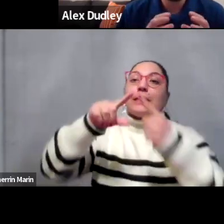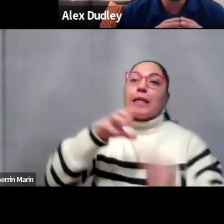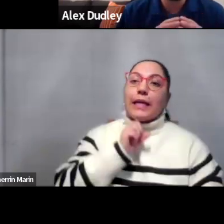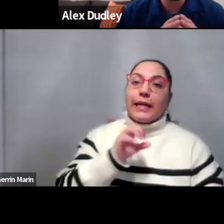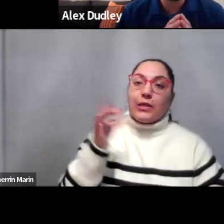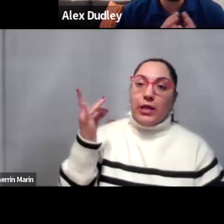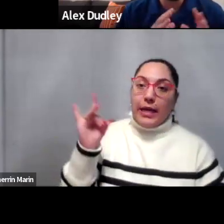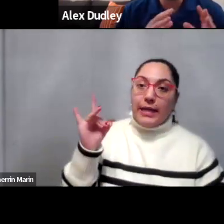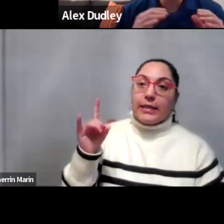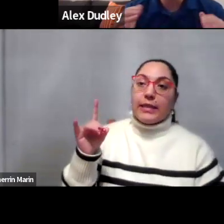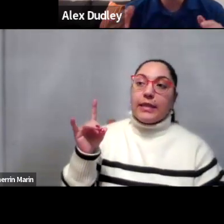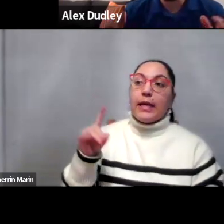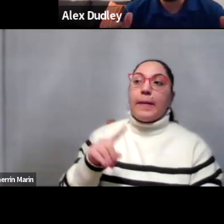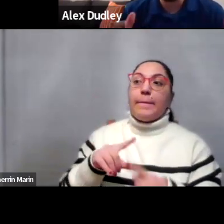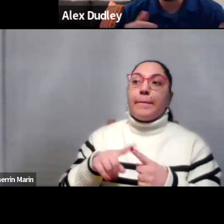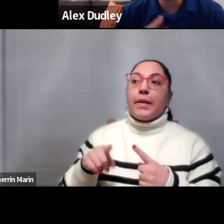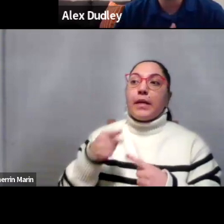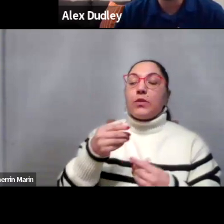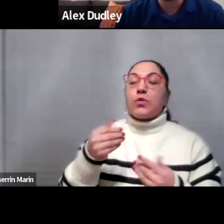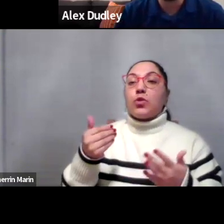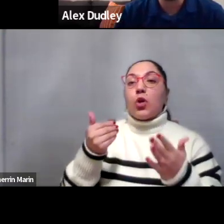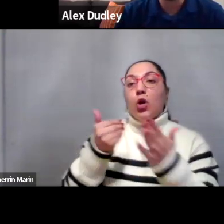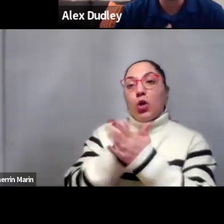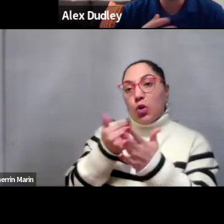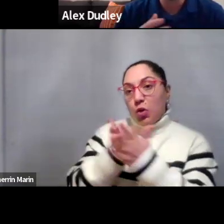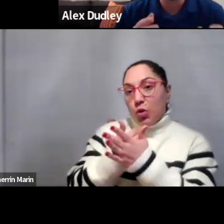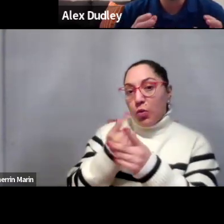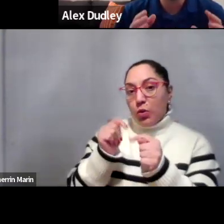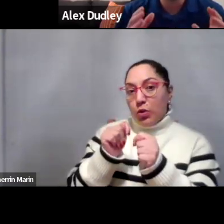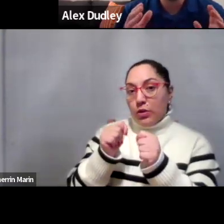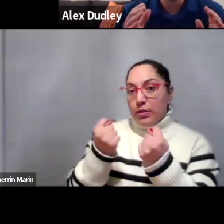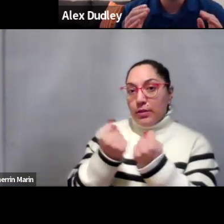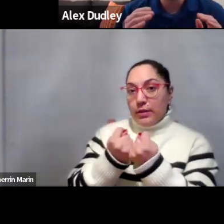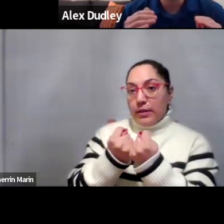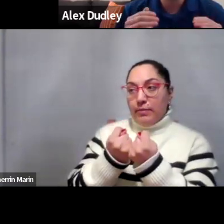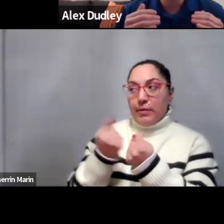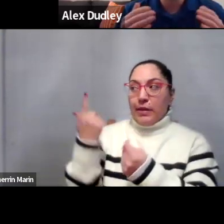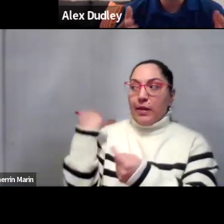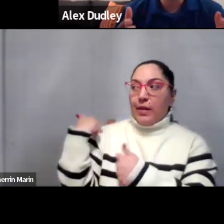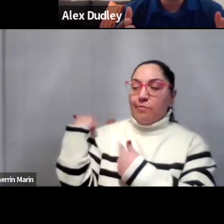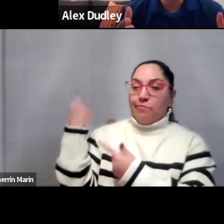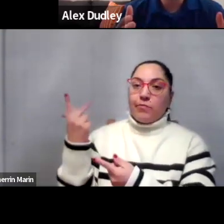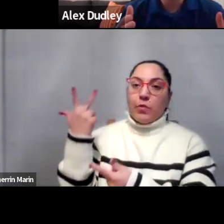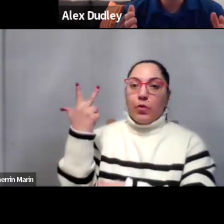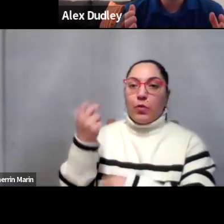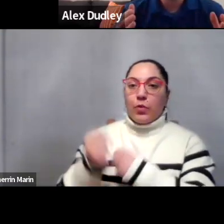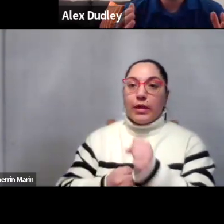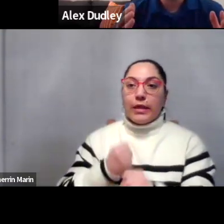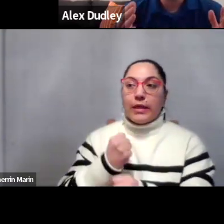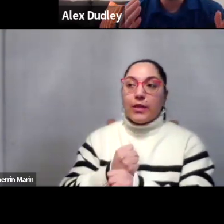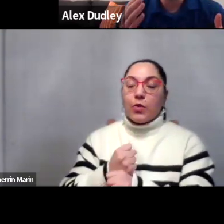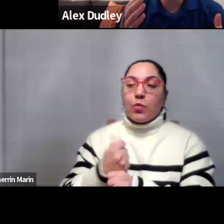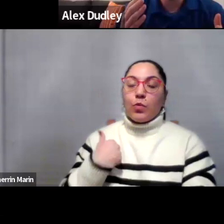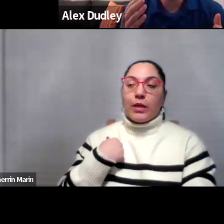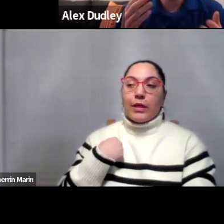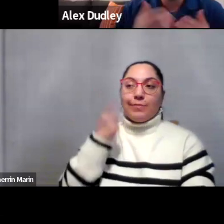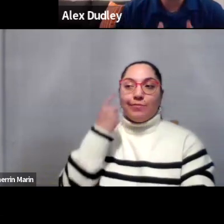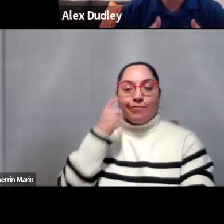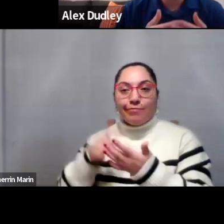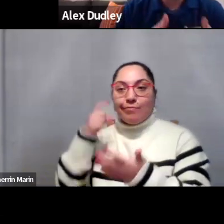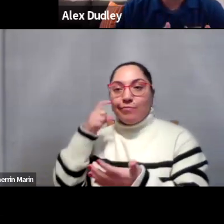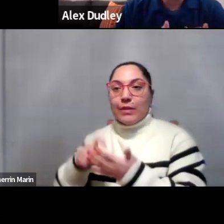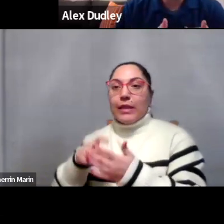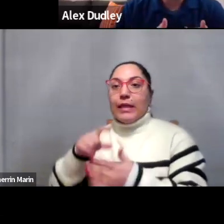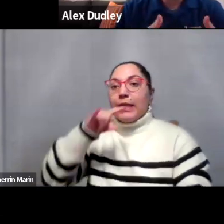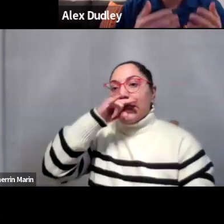is a newer team in the last 3 years that we started because we realized that